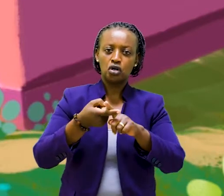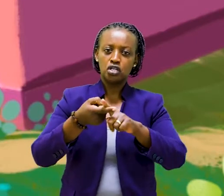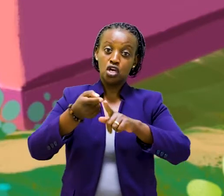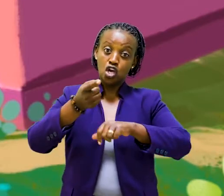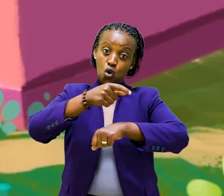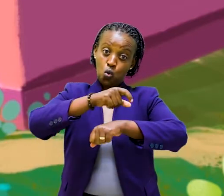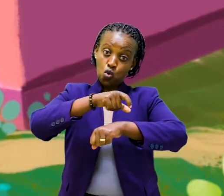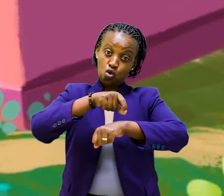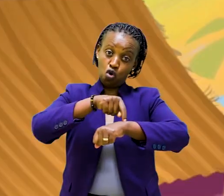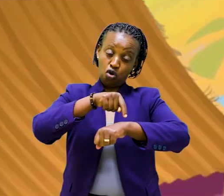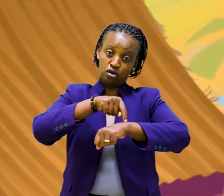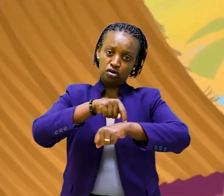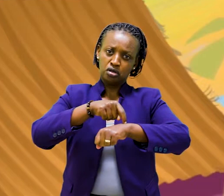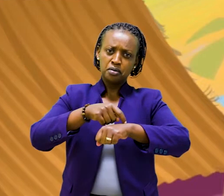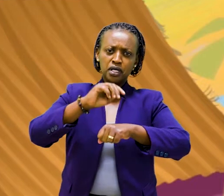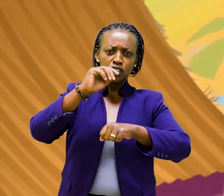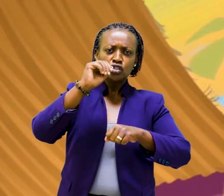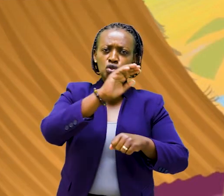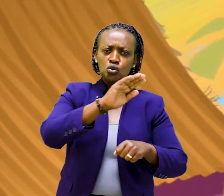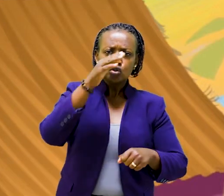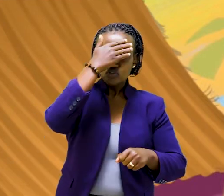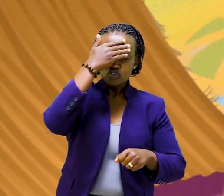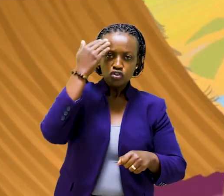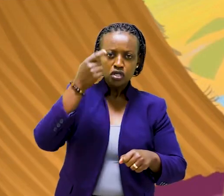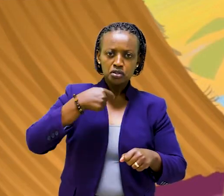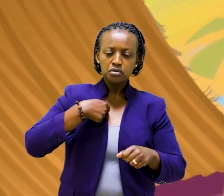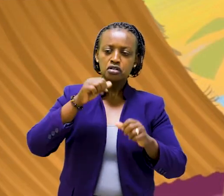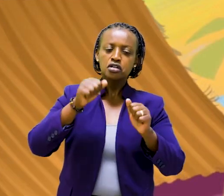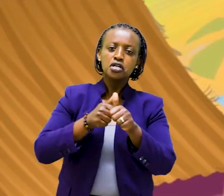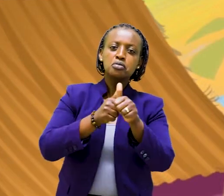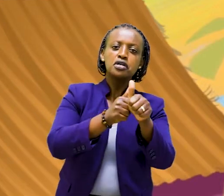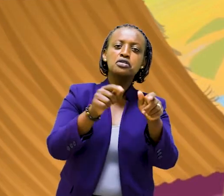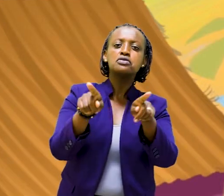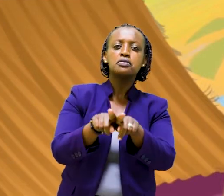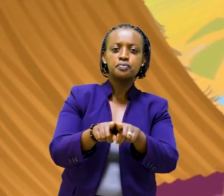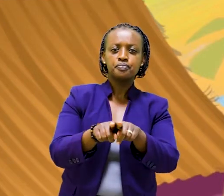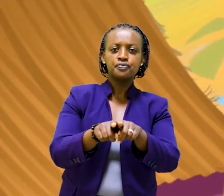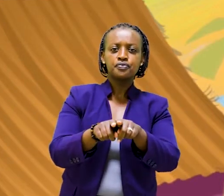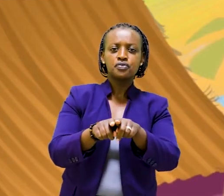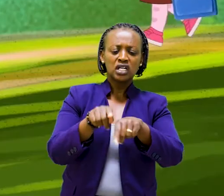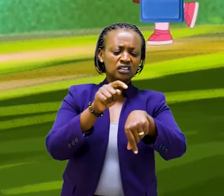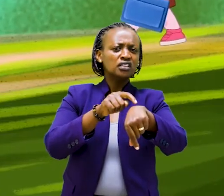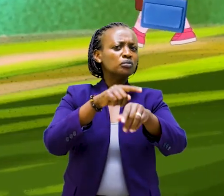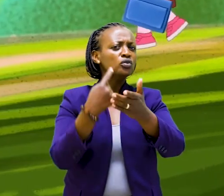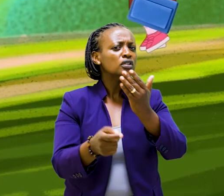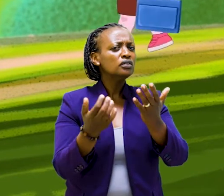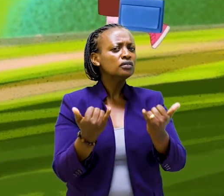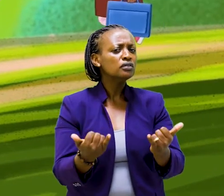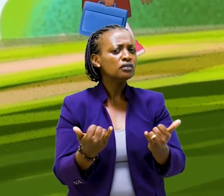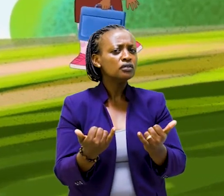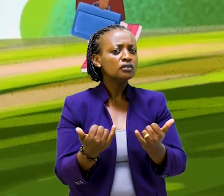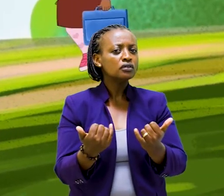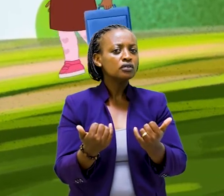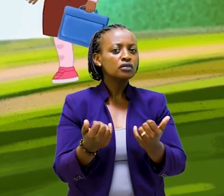friend Miss Clark. Uh-oh, don't forget about me. I will be going with you too. What time is it,